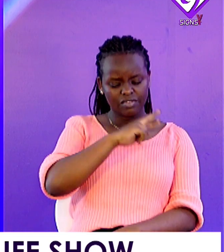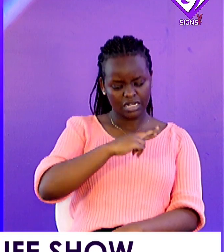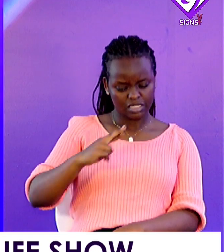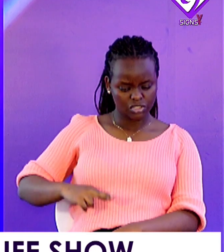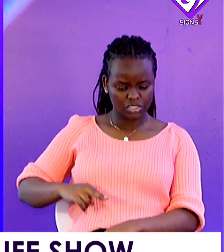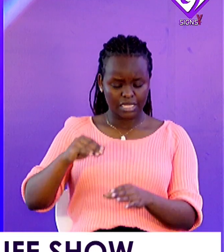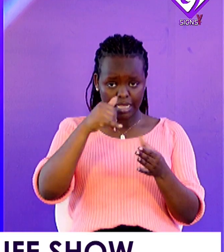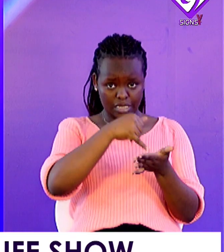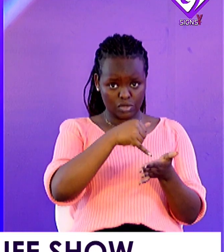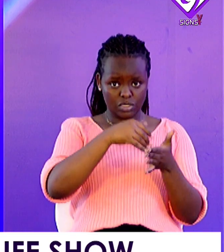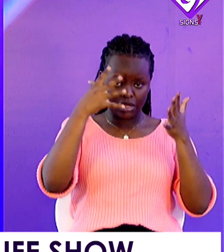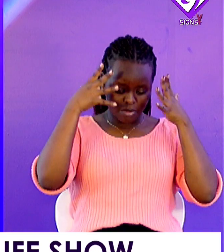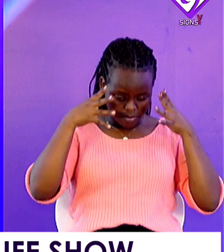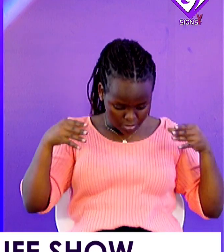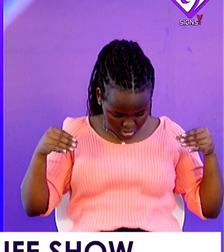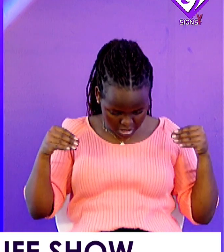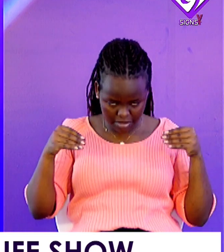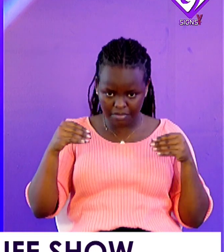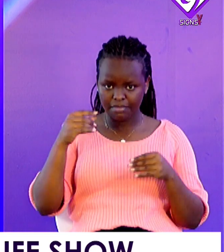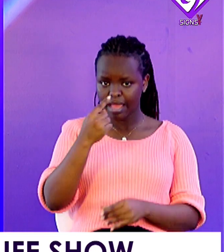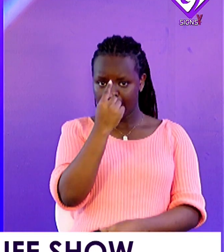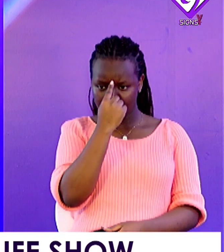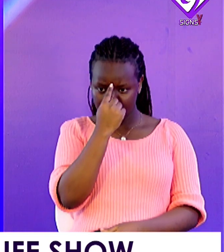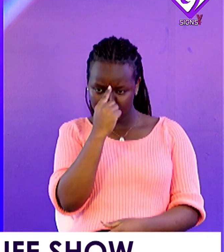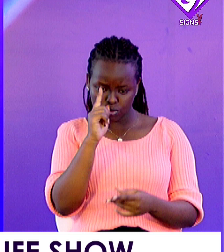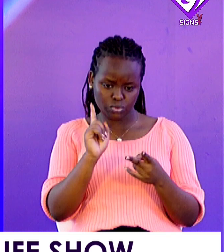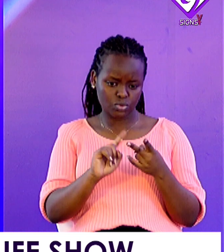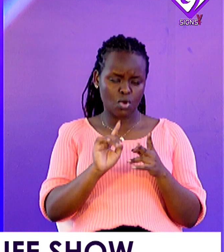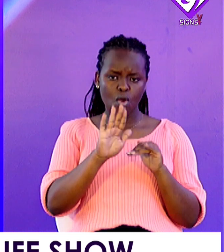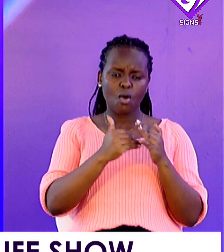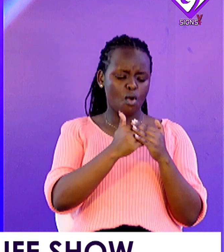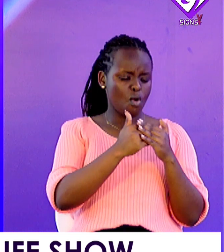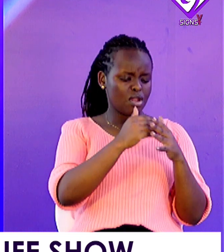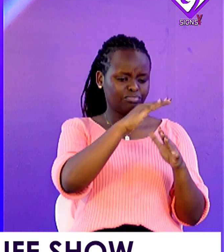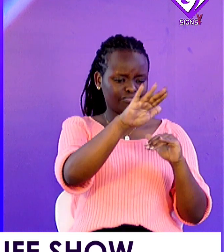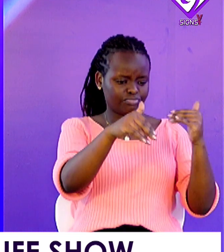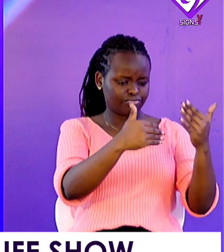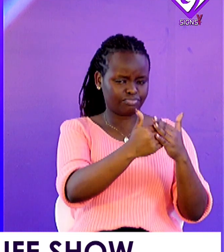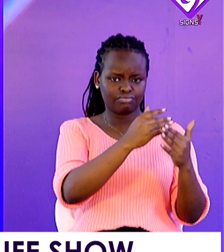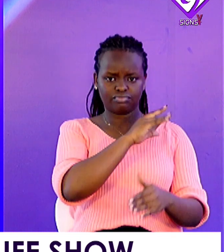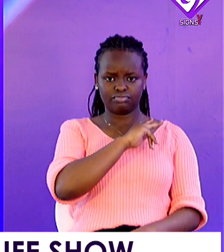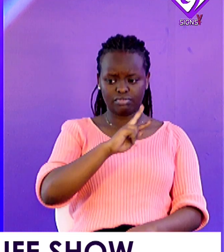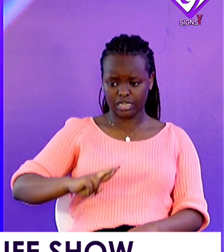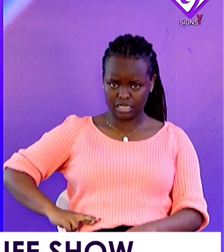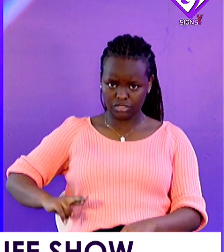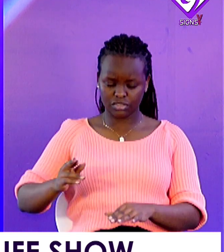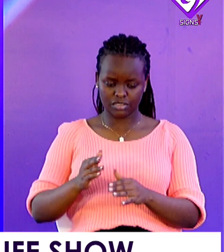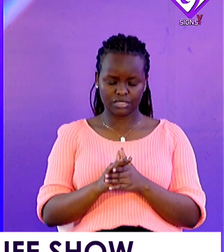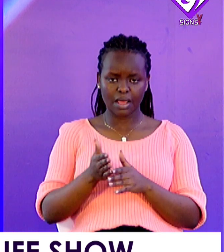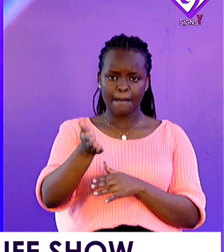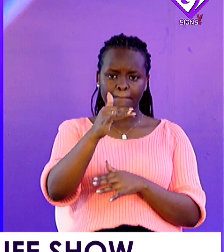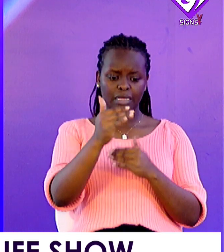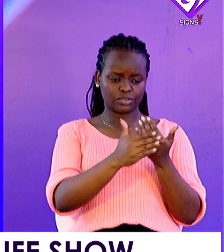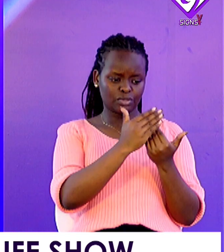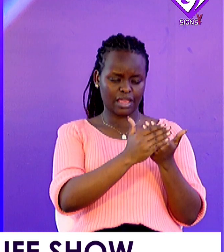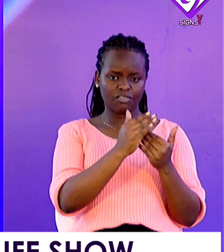the Muslim religion, the Hindu religion, and all these religions that we are in as a country, back to that place of care